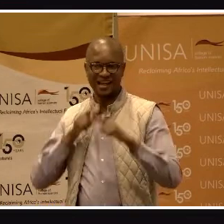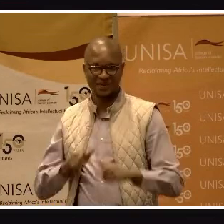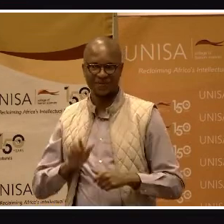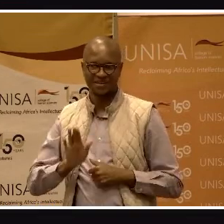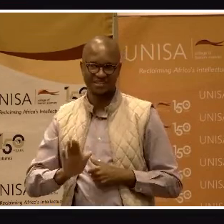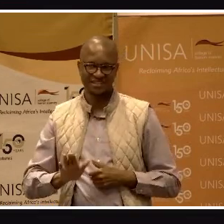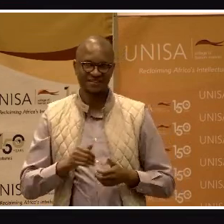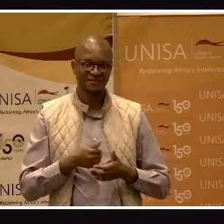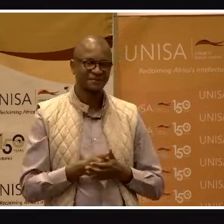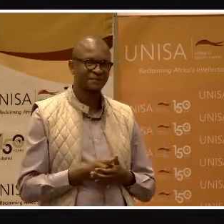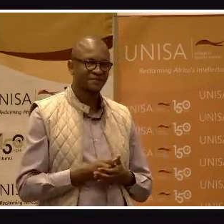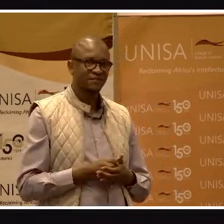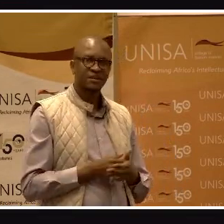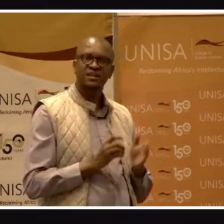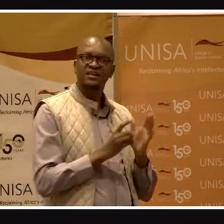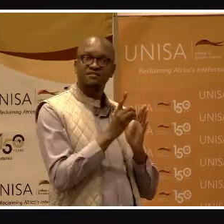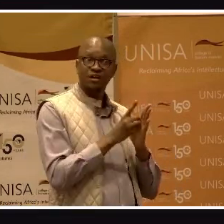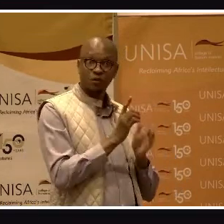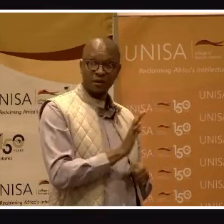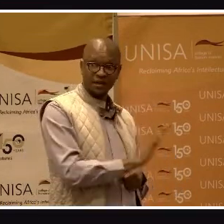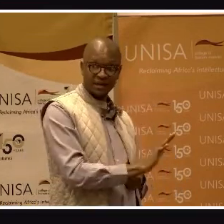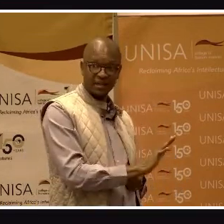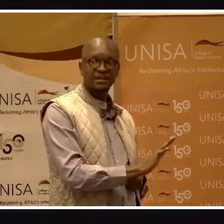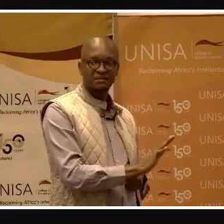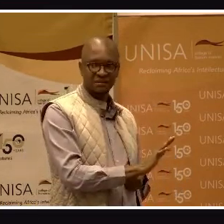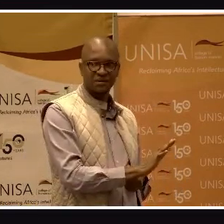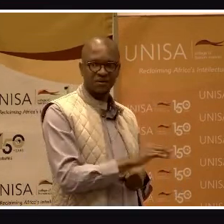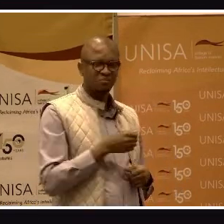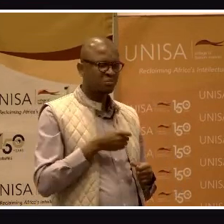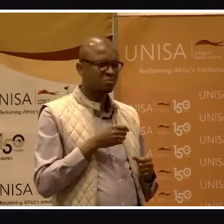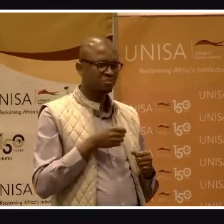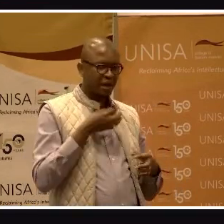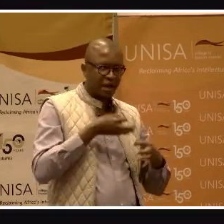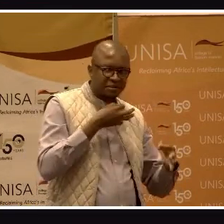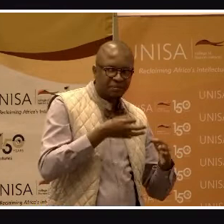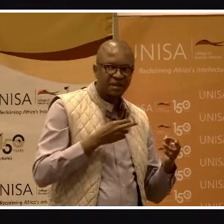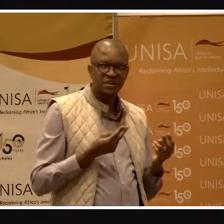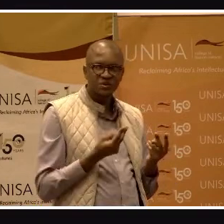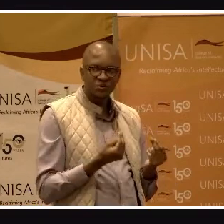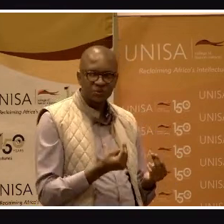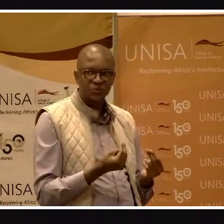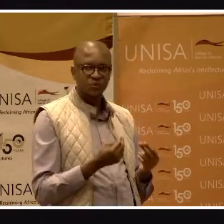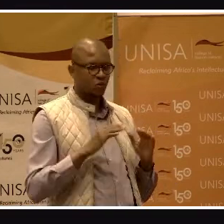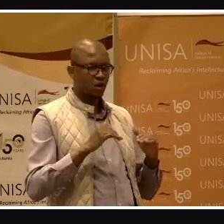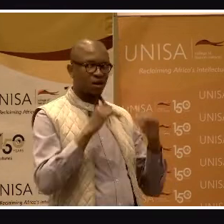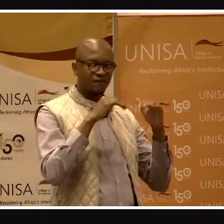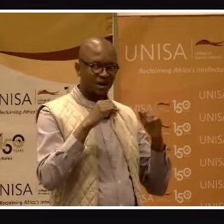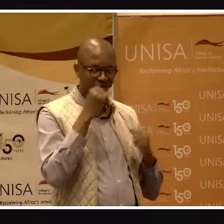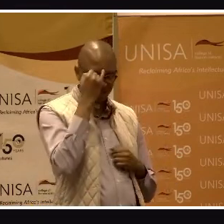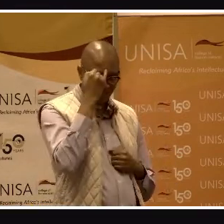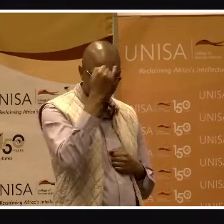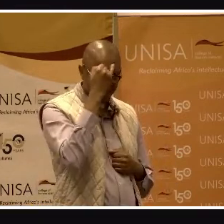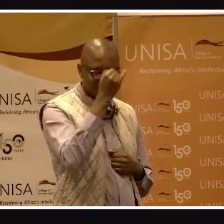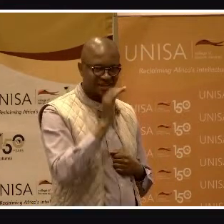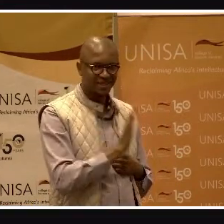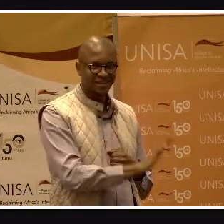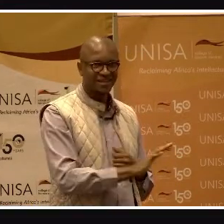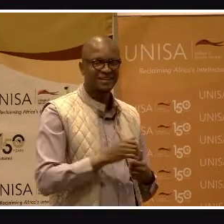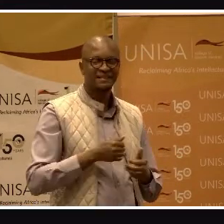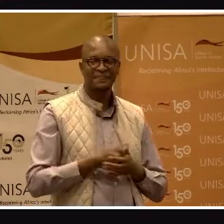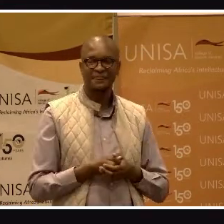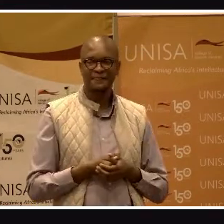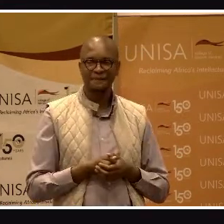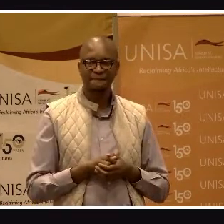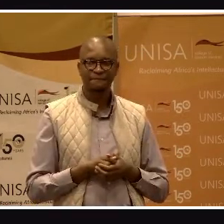or product or an event that constitutes a new stage under changing circumstances. Global community